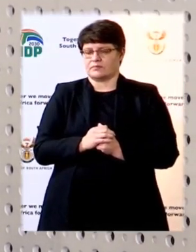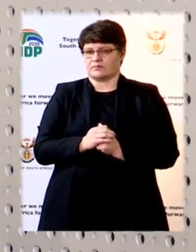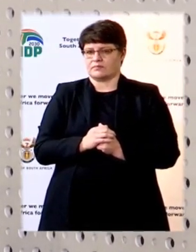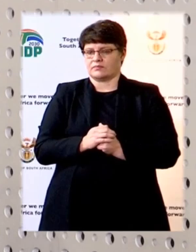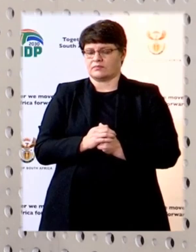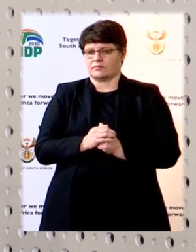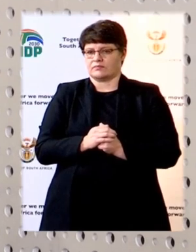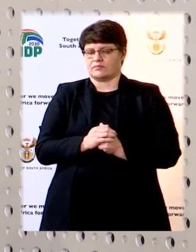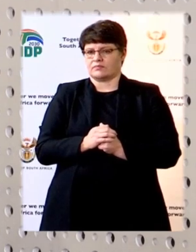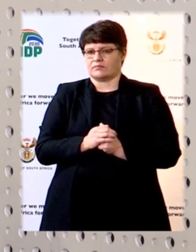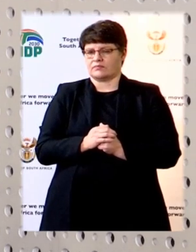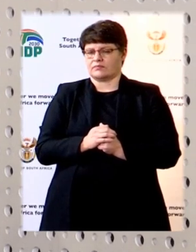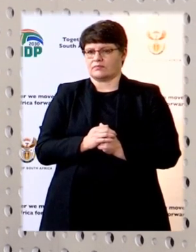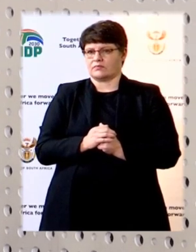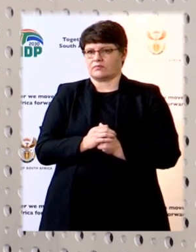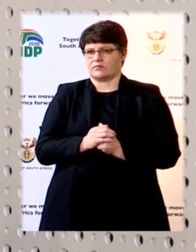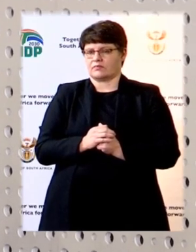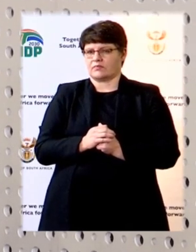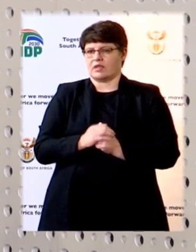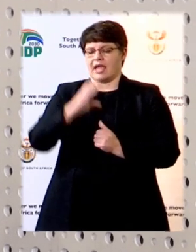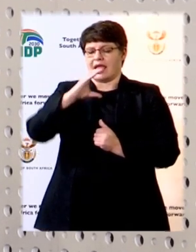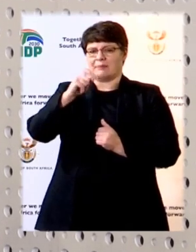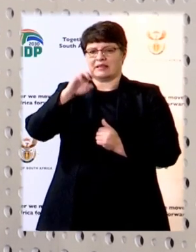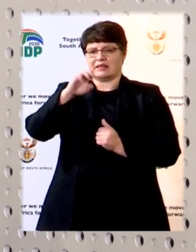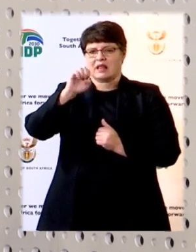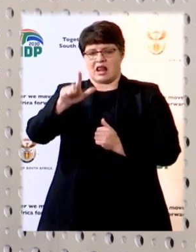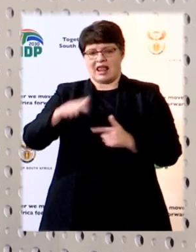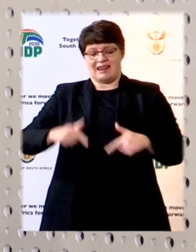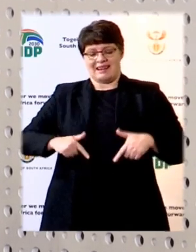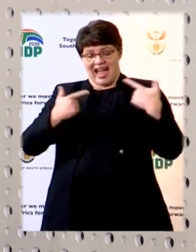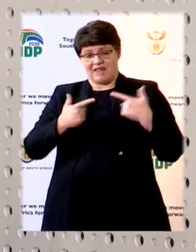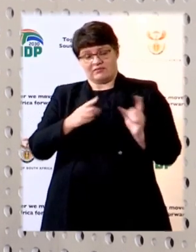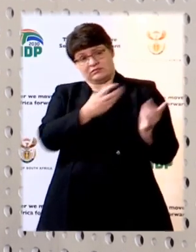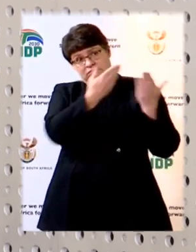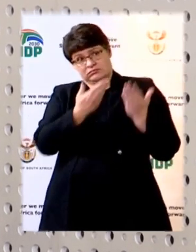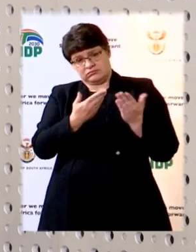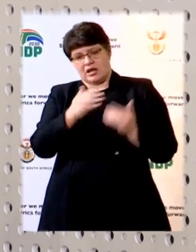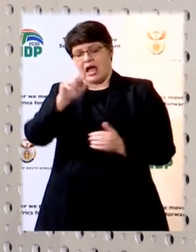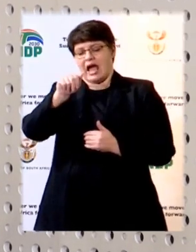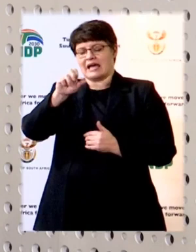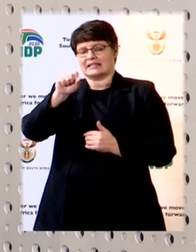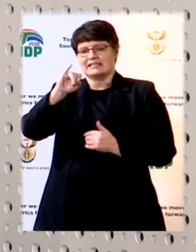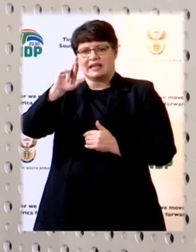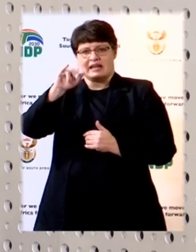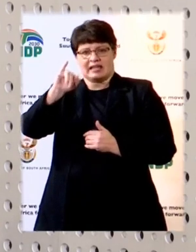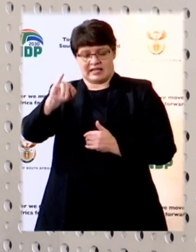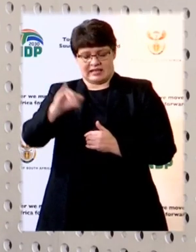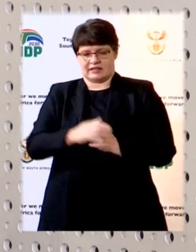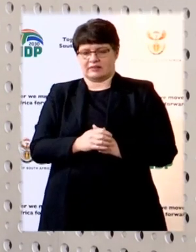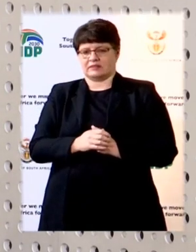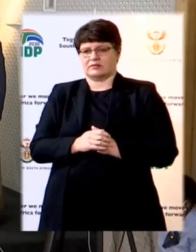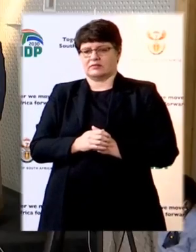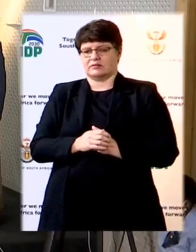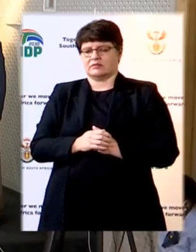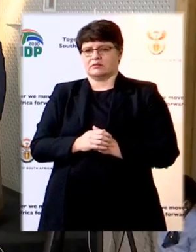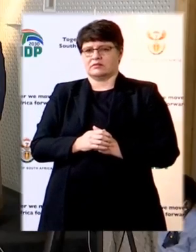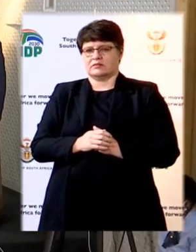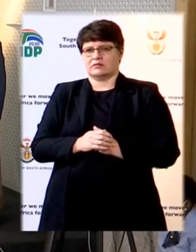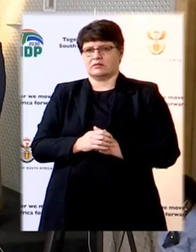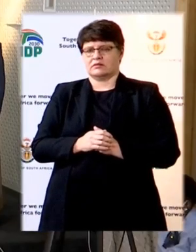The question is coming from Asiri Ndlovu from Capital Live. Go for it, Asiri. Thank you so much,